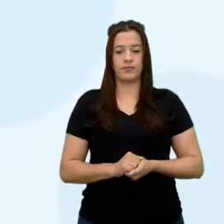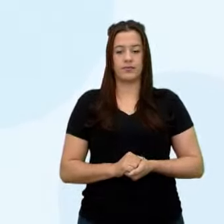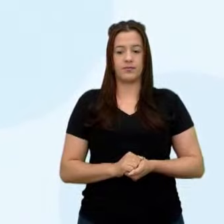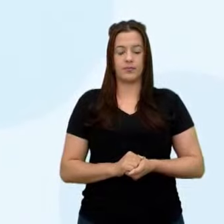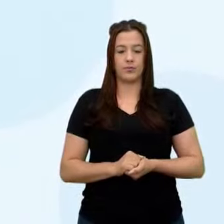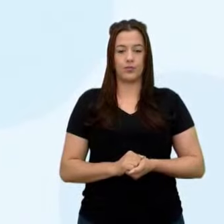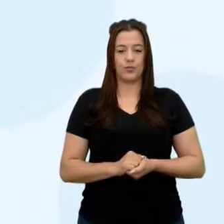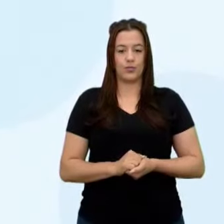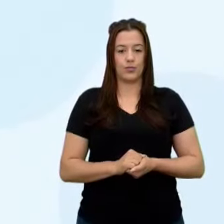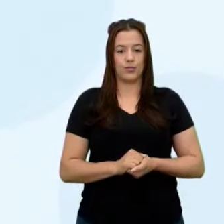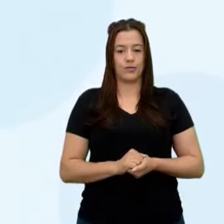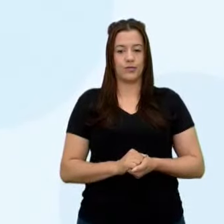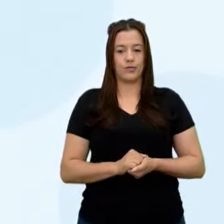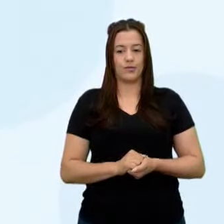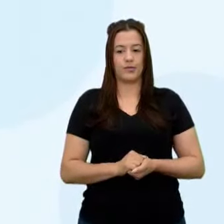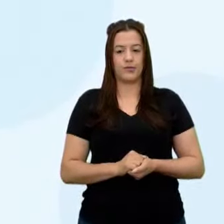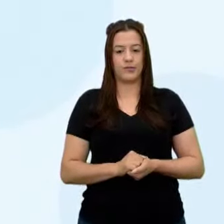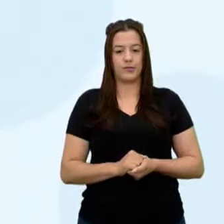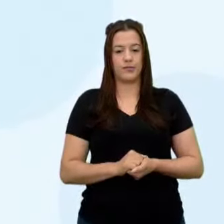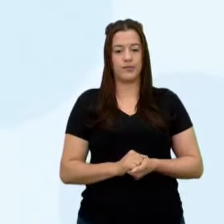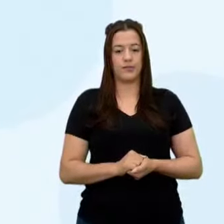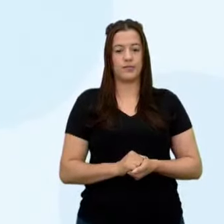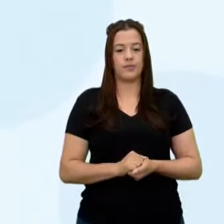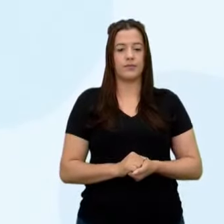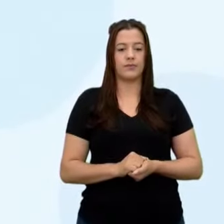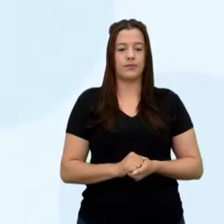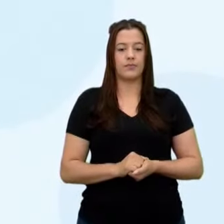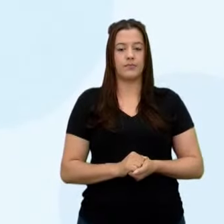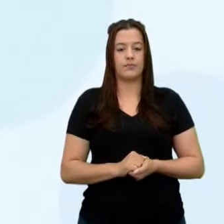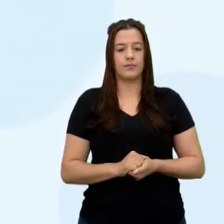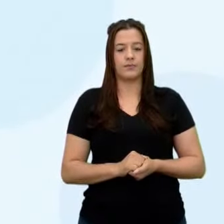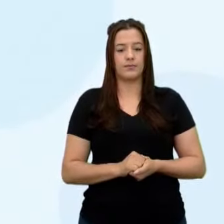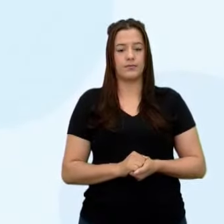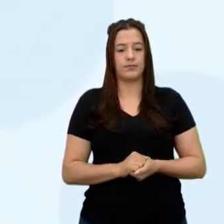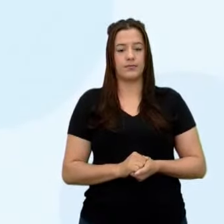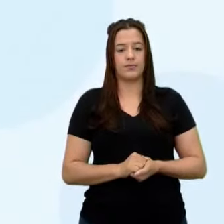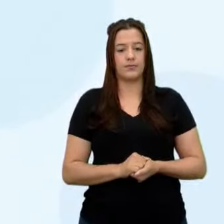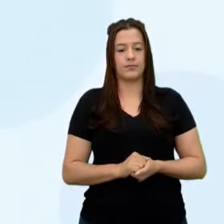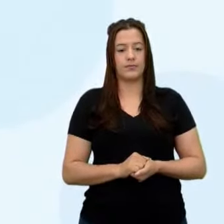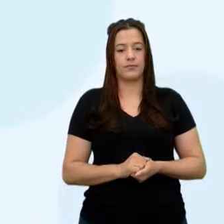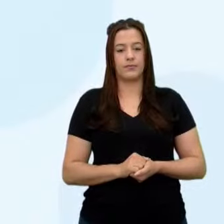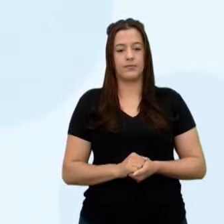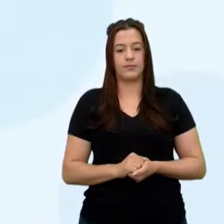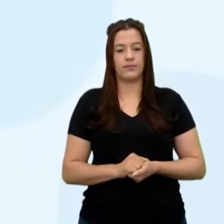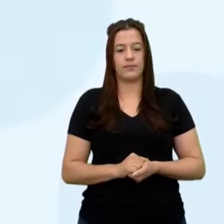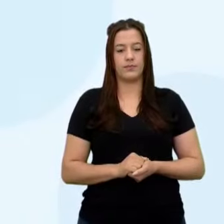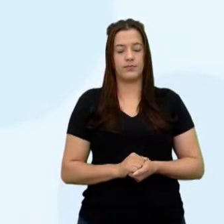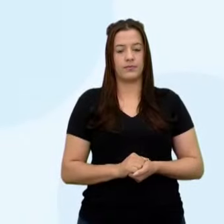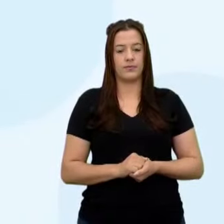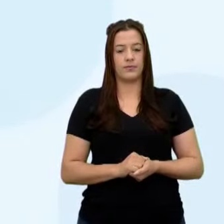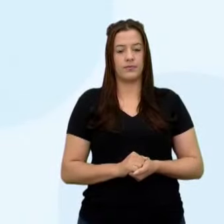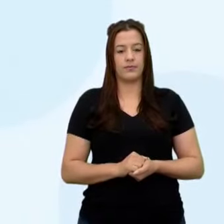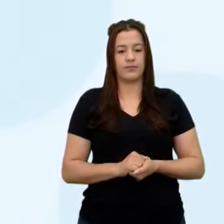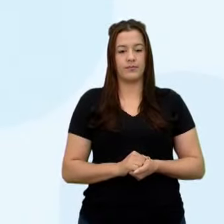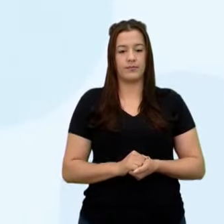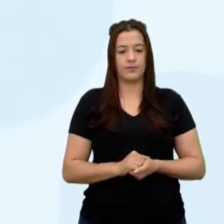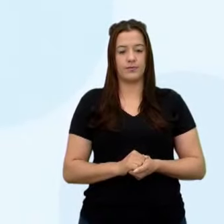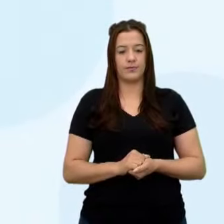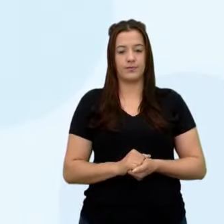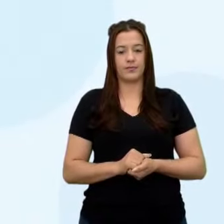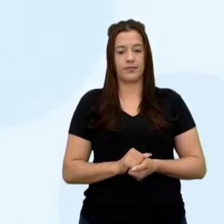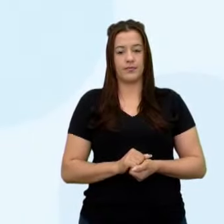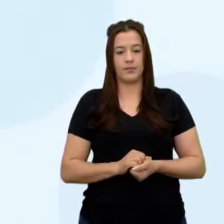Sun? A. Mercury, Venus, Jupiter and Pluto. B. Mercury, Venus, Earth